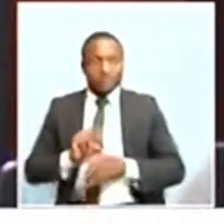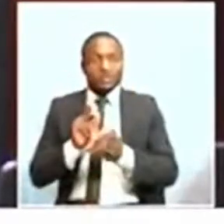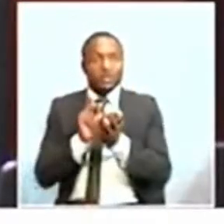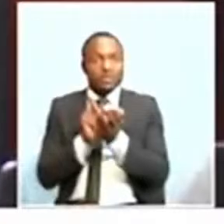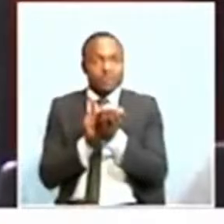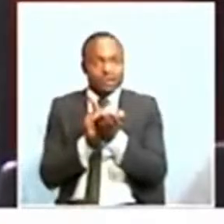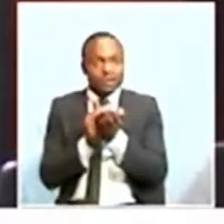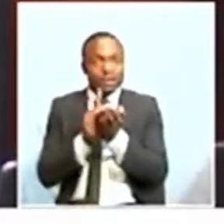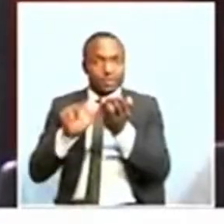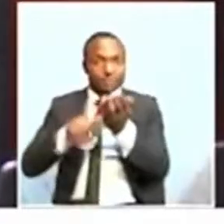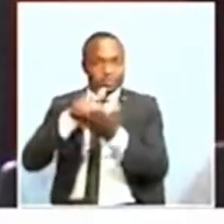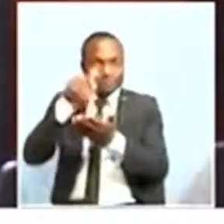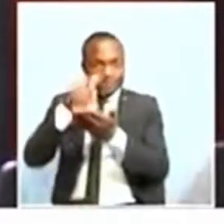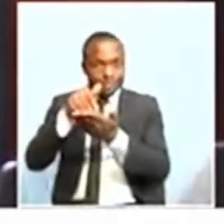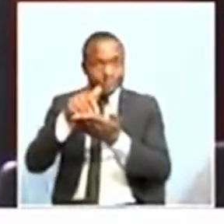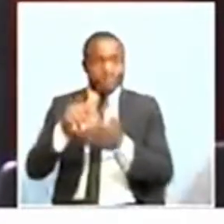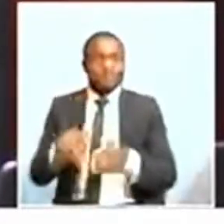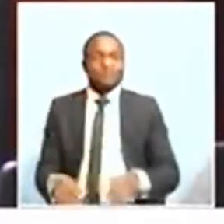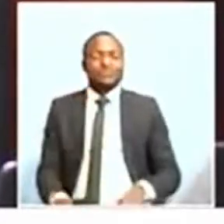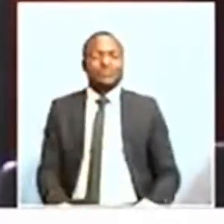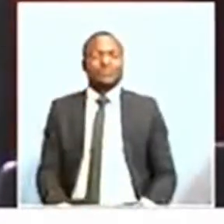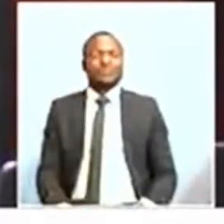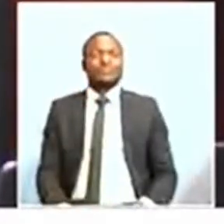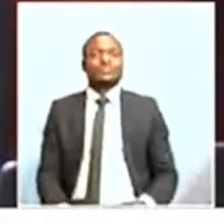Kalabo Central.